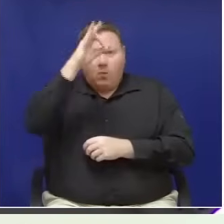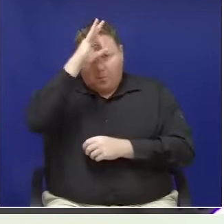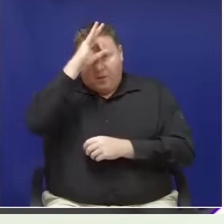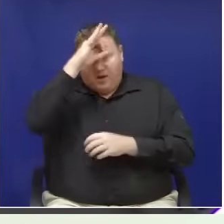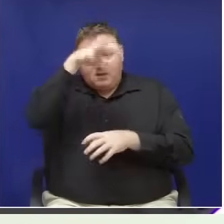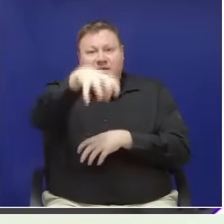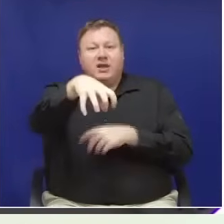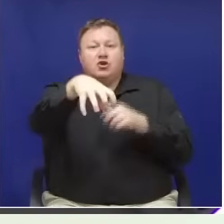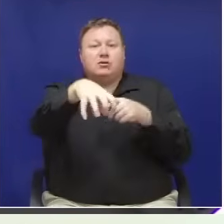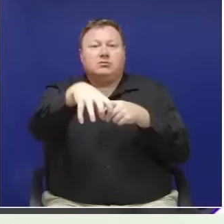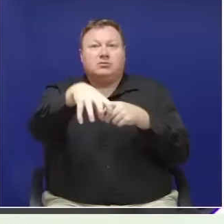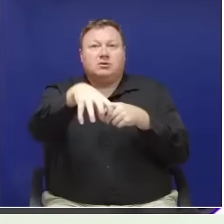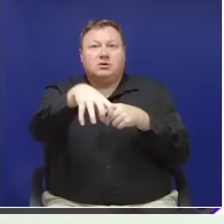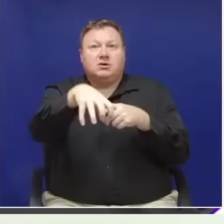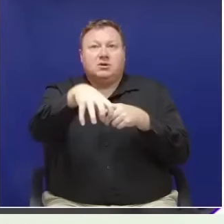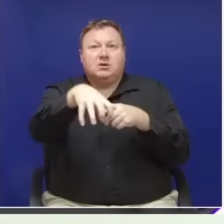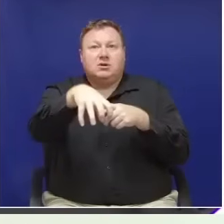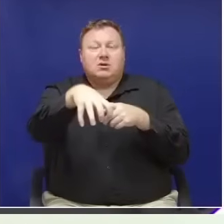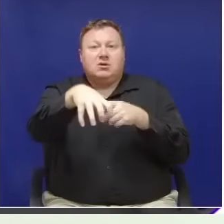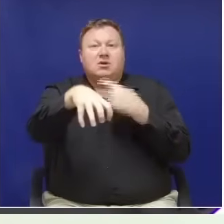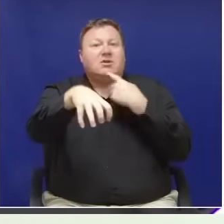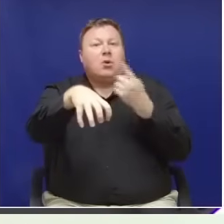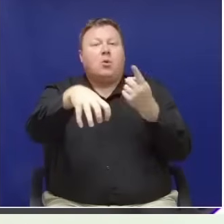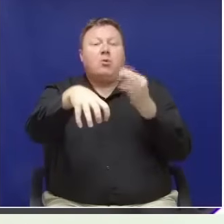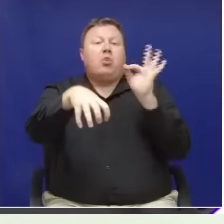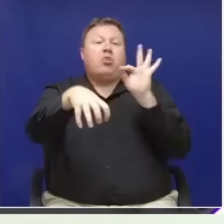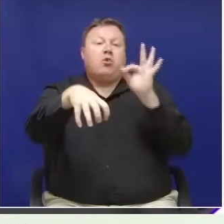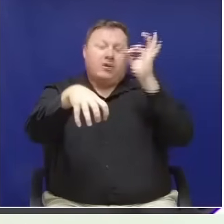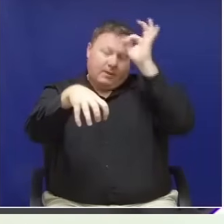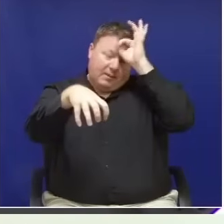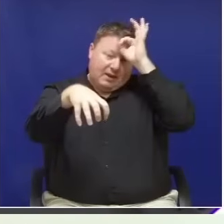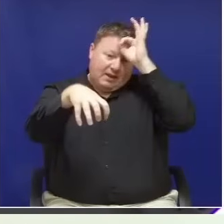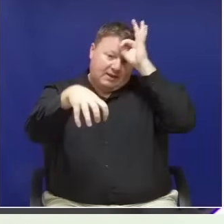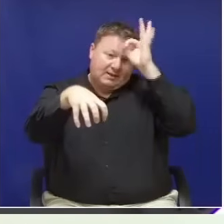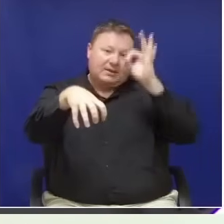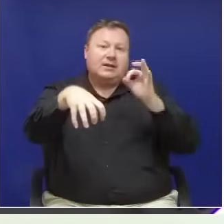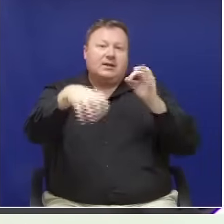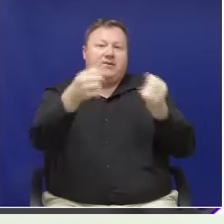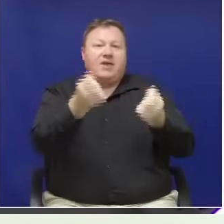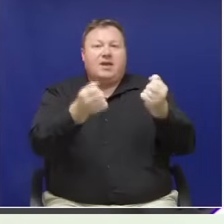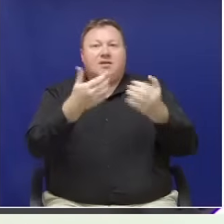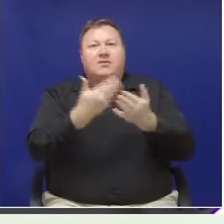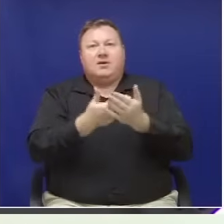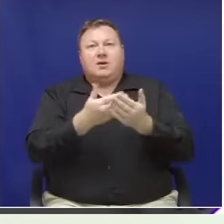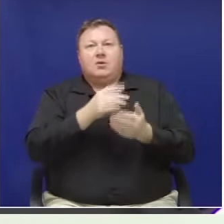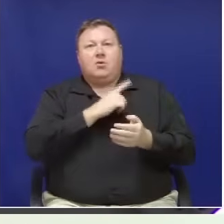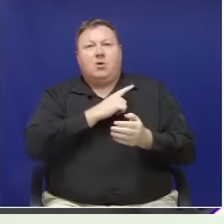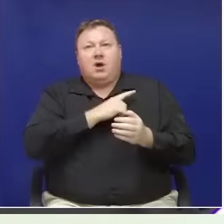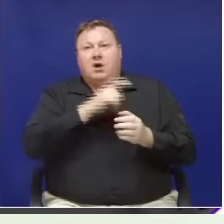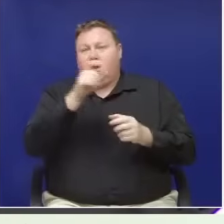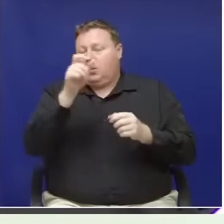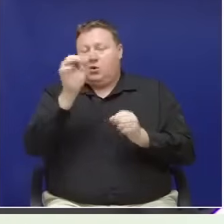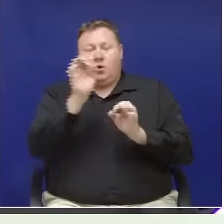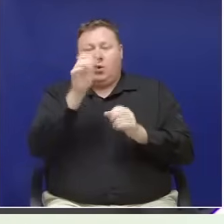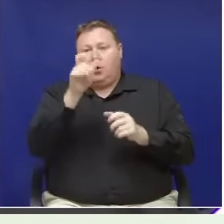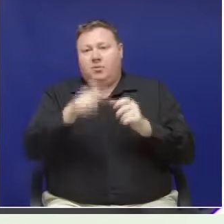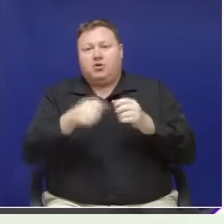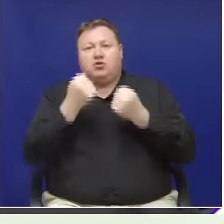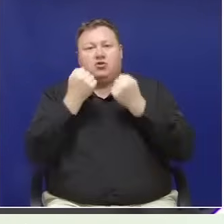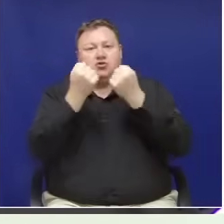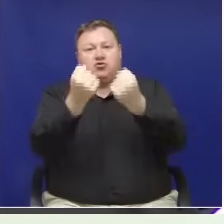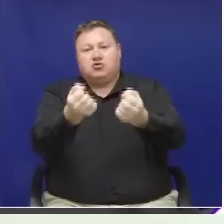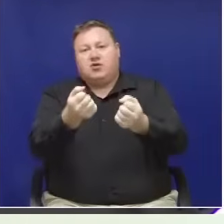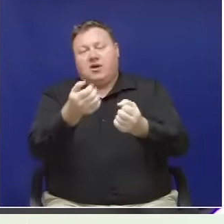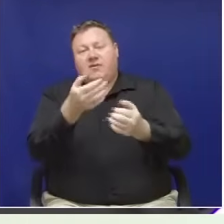you are going to be Thank you, told Honourable that there's Mente. only 3 police vans available because there are no personnel to drive whatever vans that